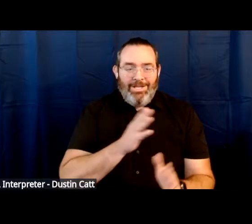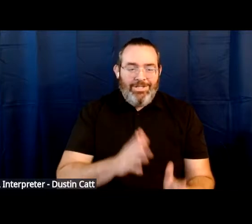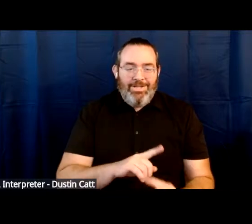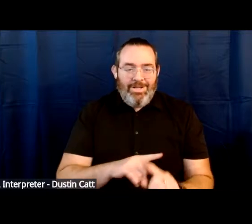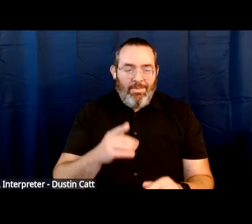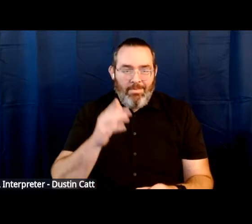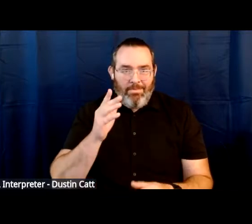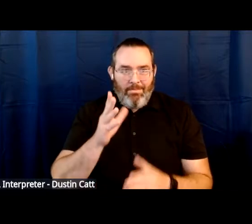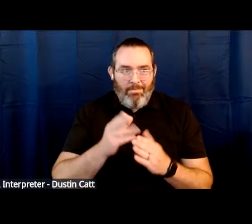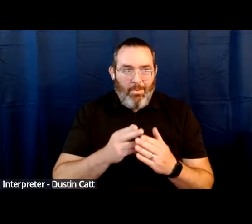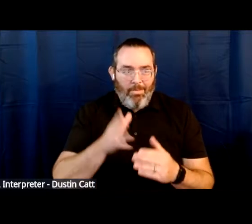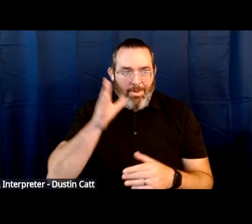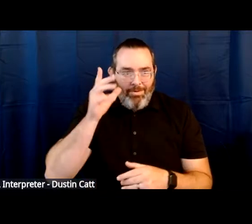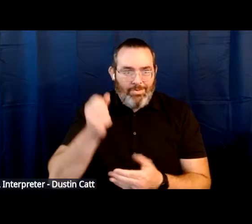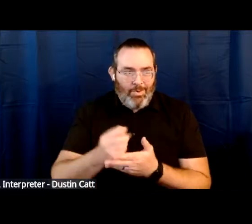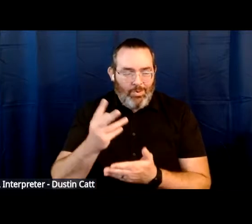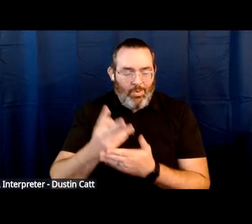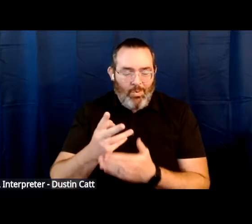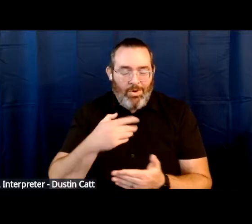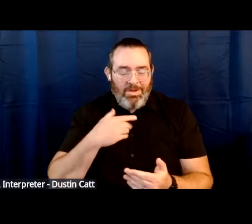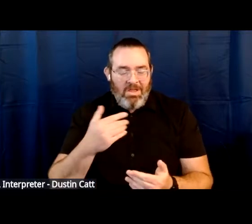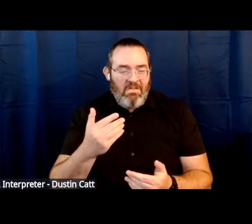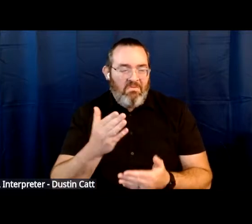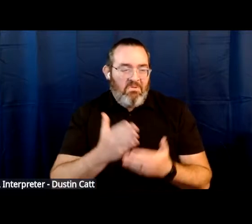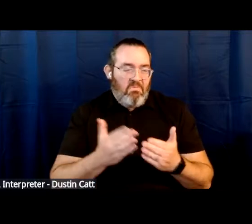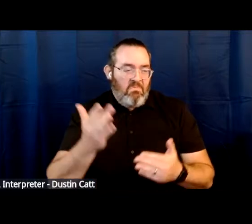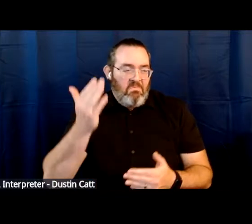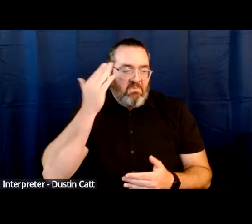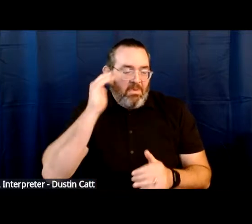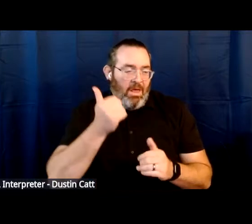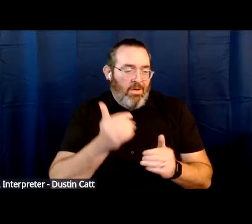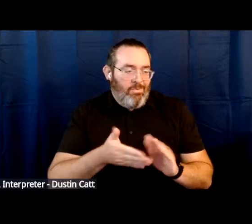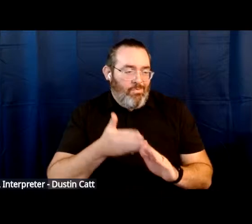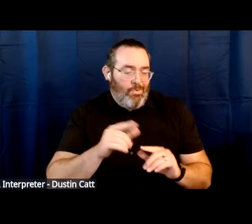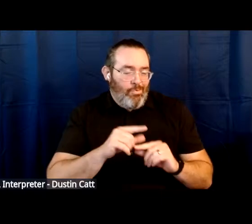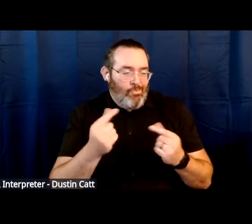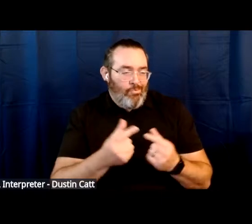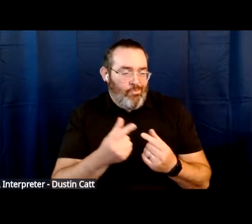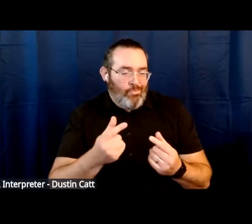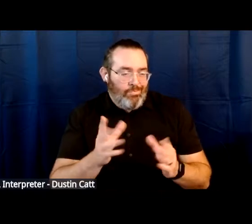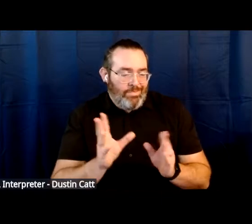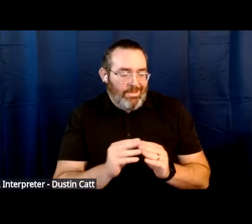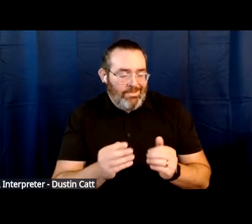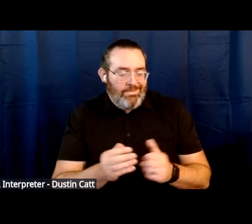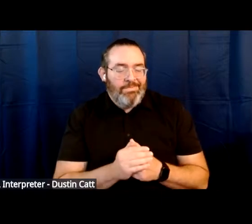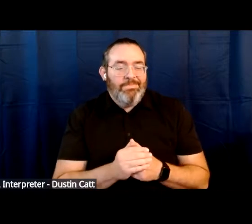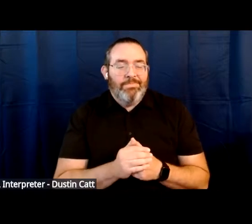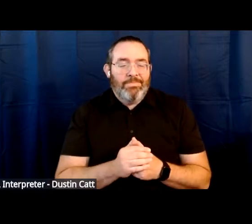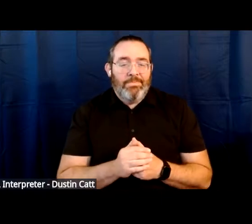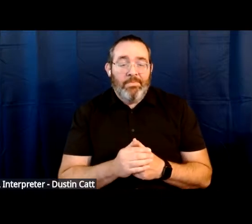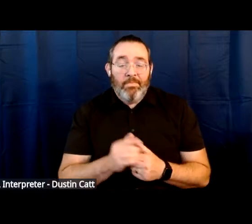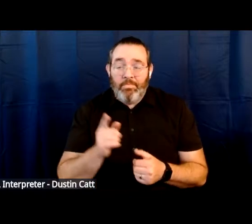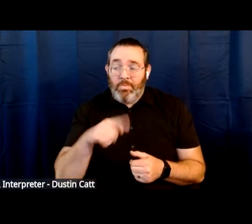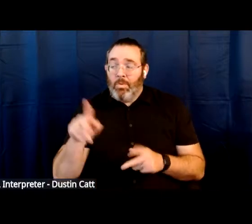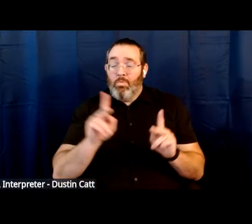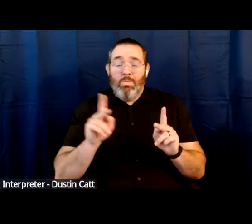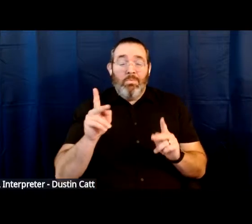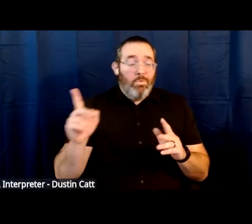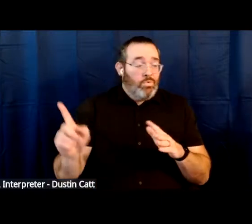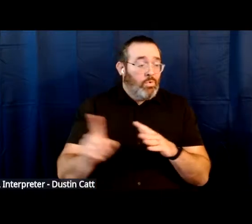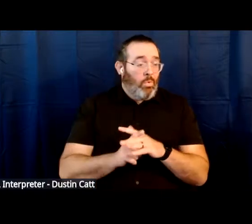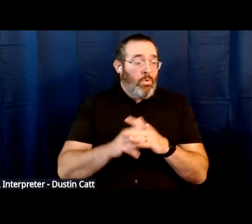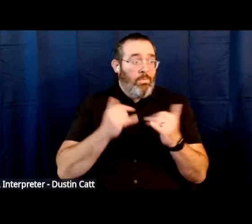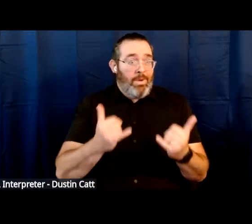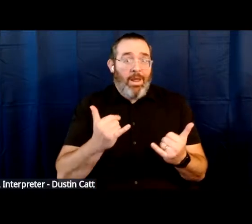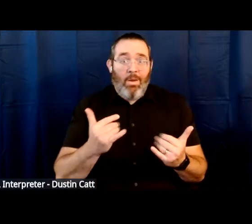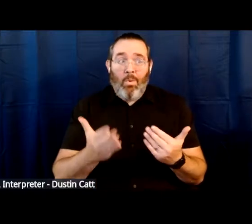to facilitate a group session. And those 5 people came, and now it's almost